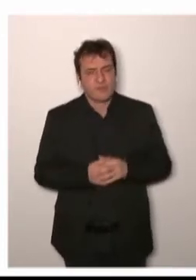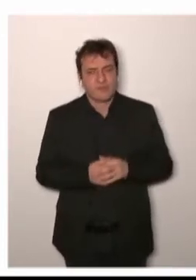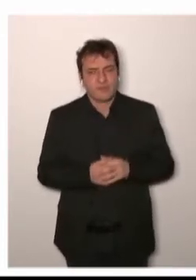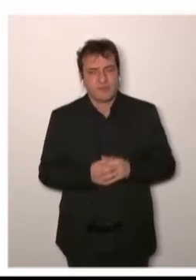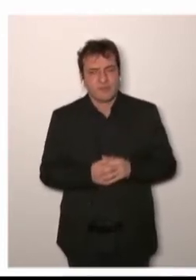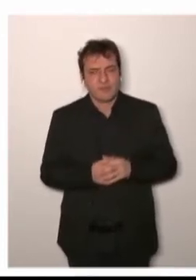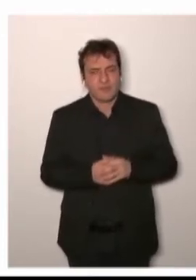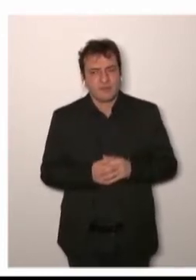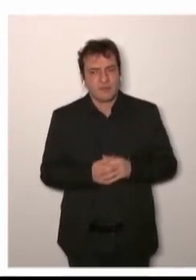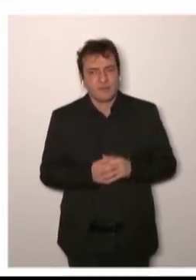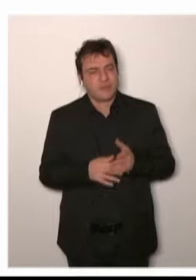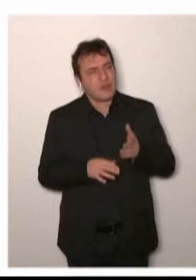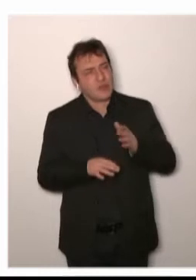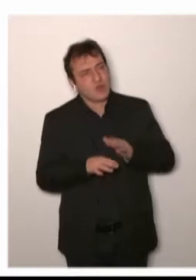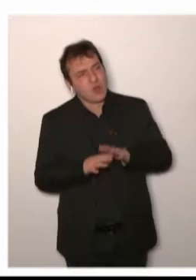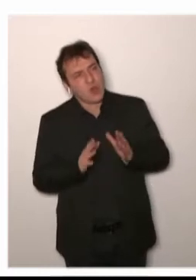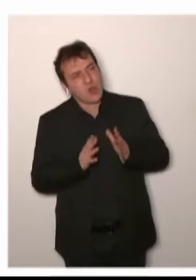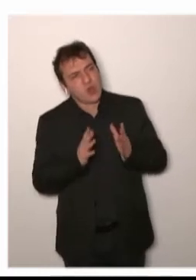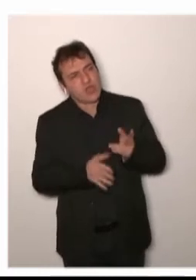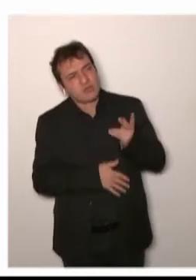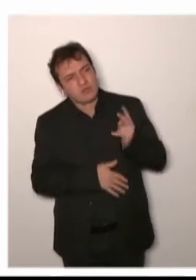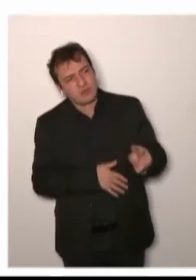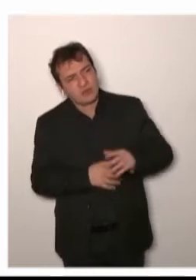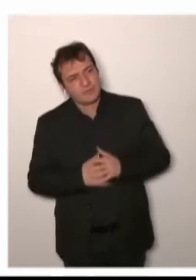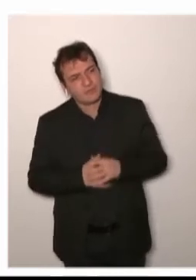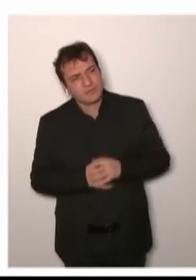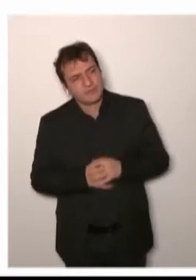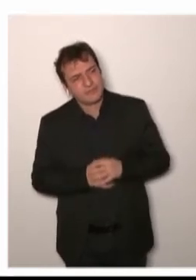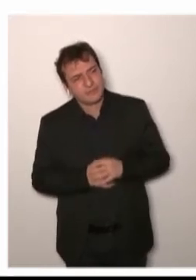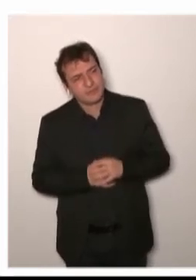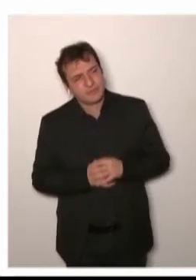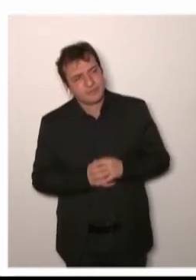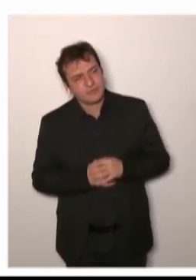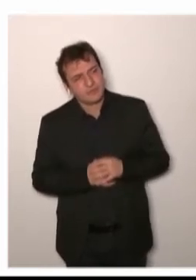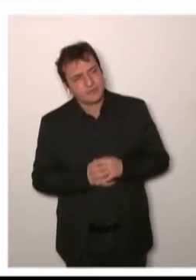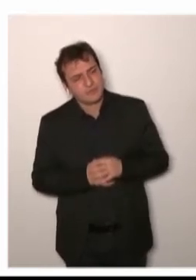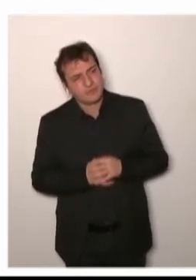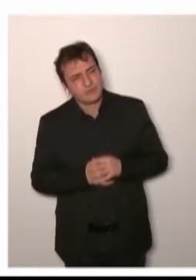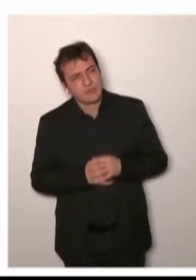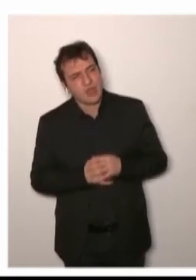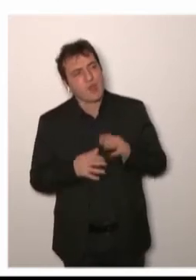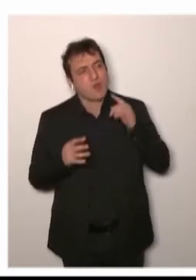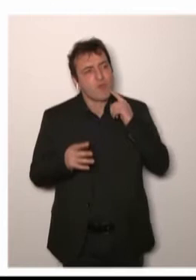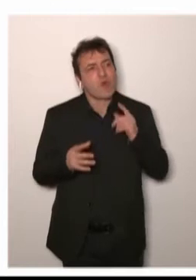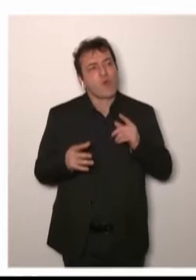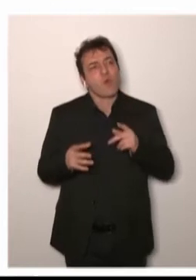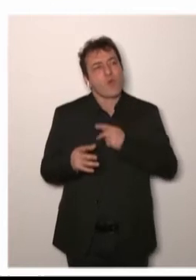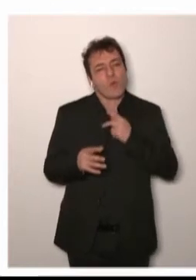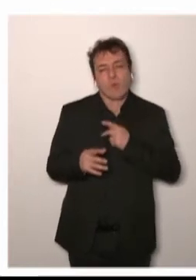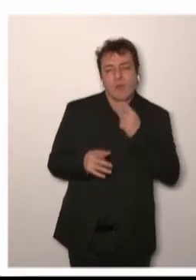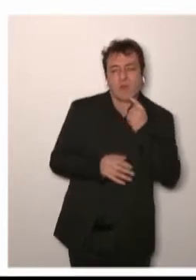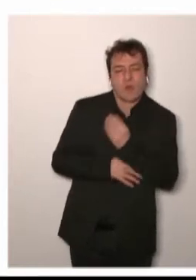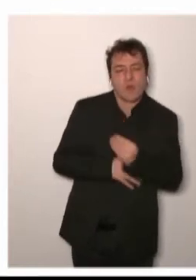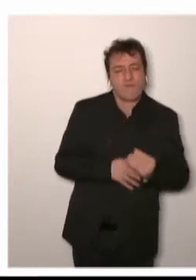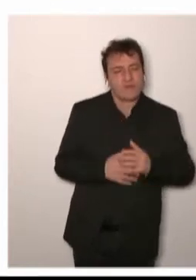that pediatric field. It's not always the easiest field of research and